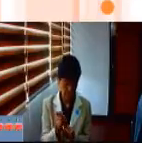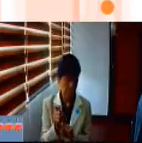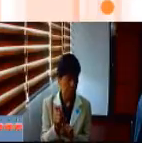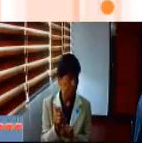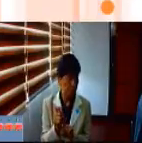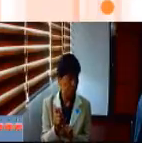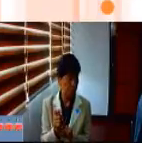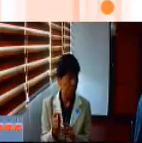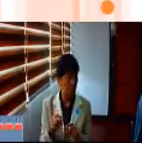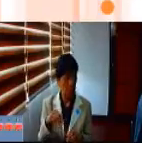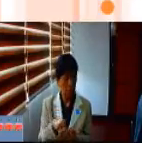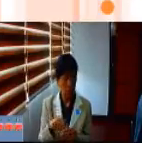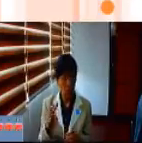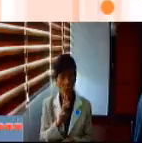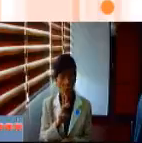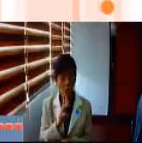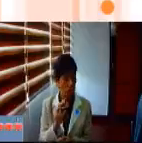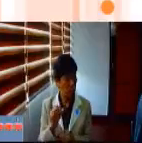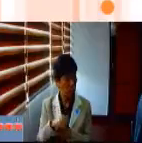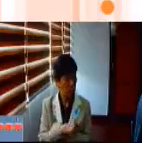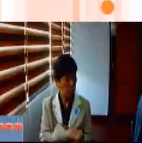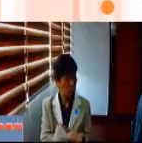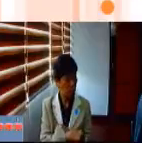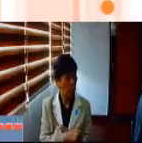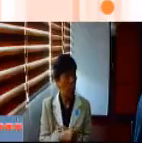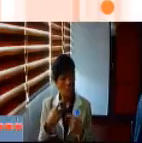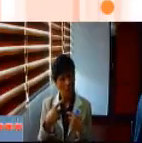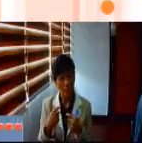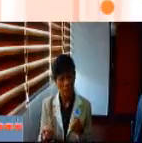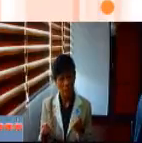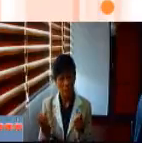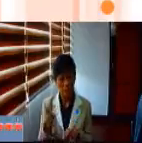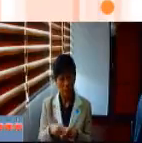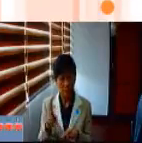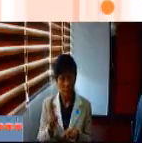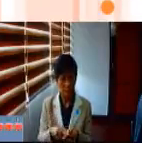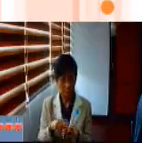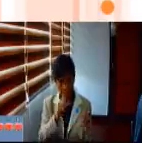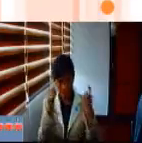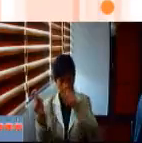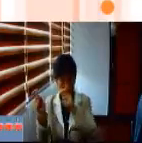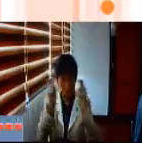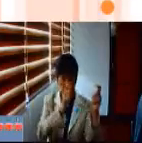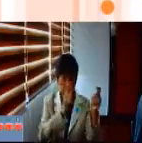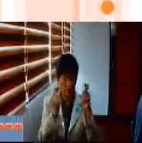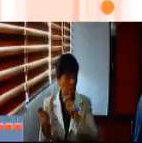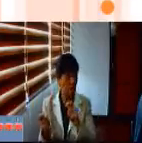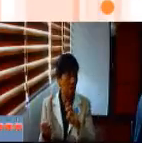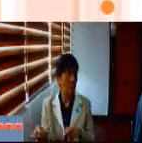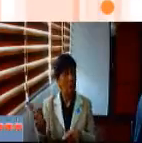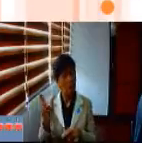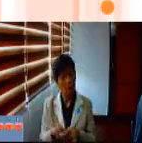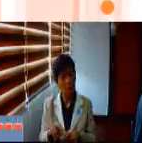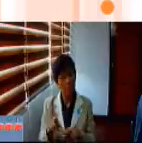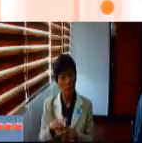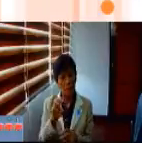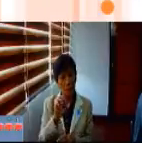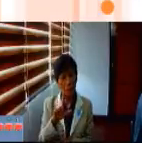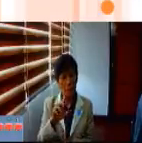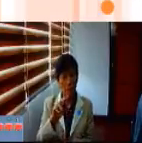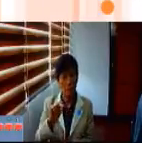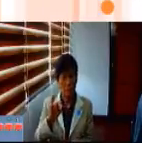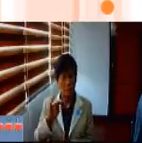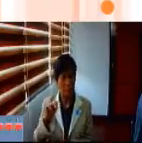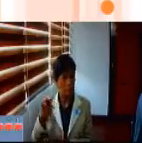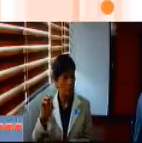water, there will be increase in typhoons, and there will be increase in El Nino events. And when you